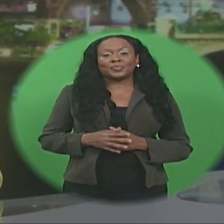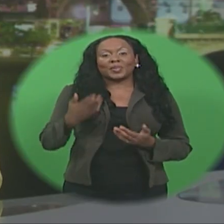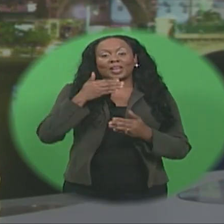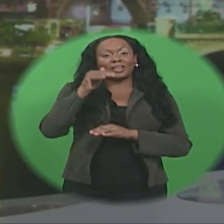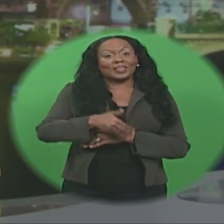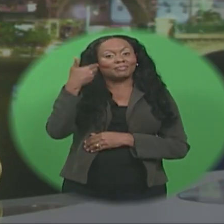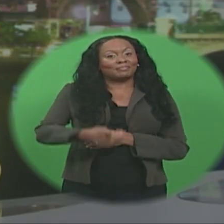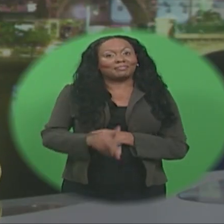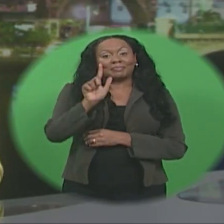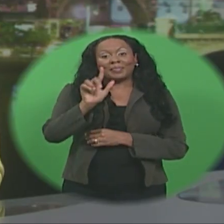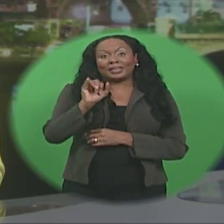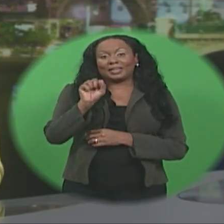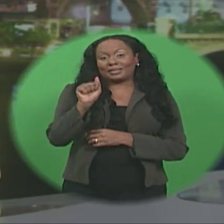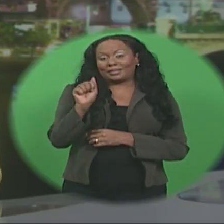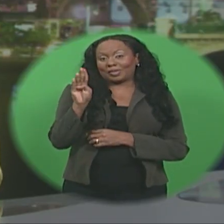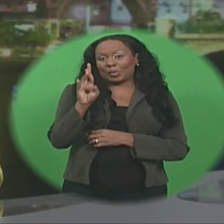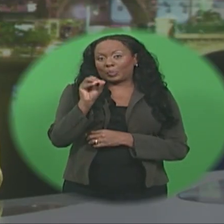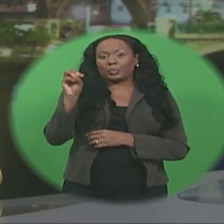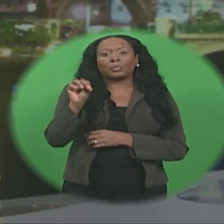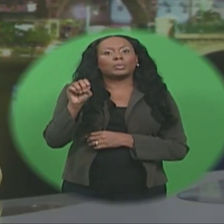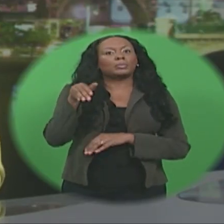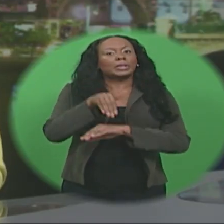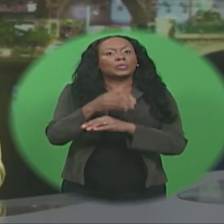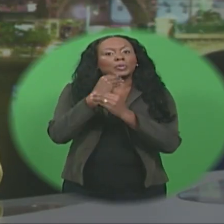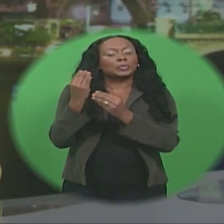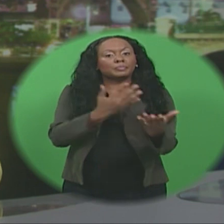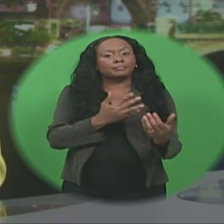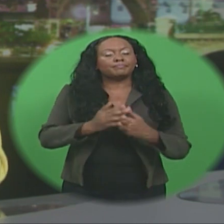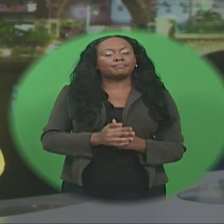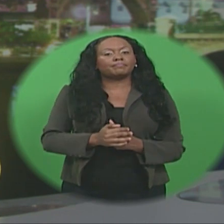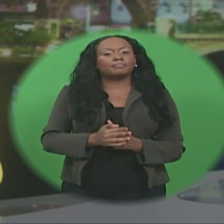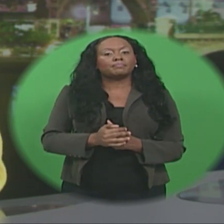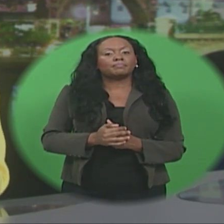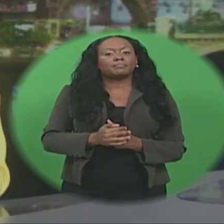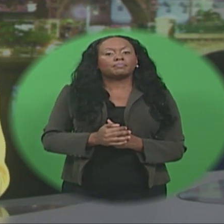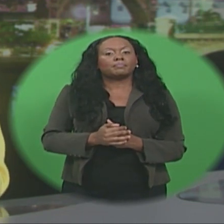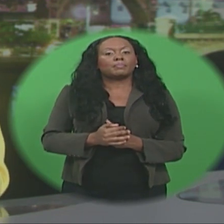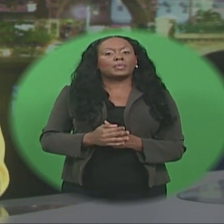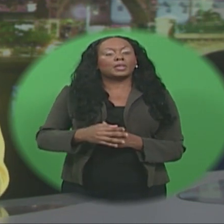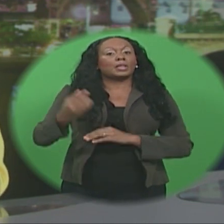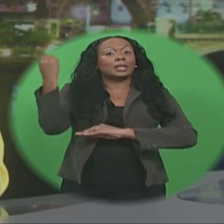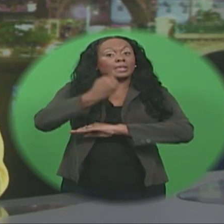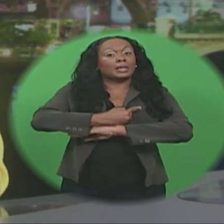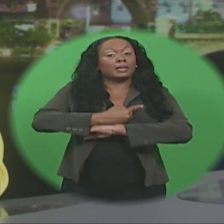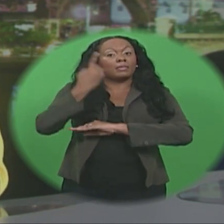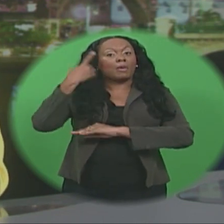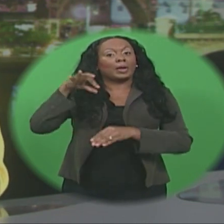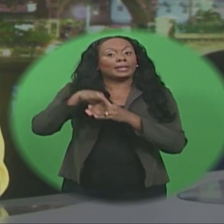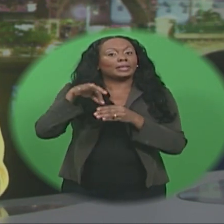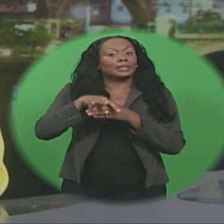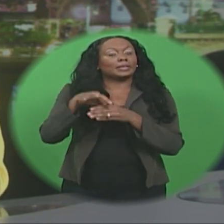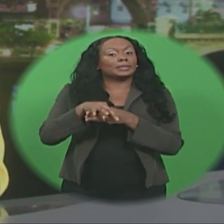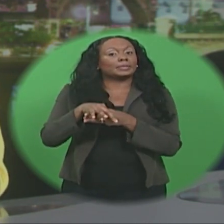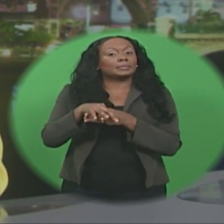Good evening, I'm Lisa Broom with the CBC Evening News. In our top story tonight, we're hearing that the date for general elections